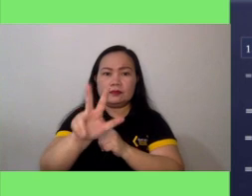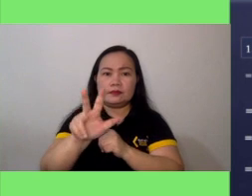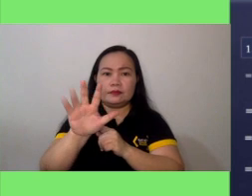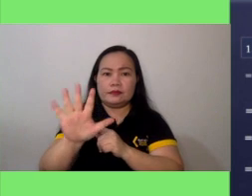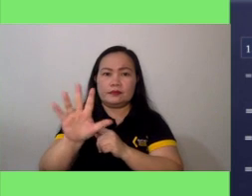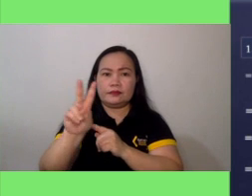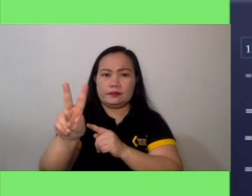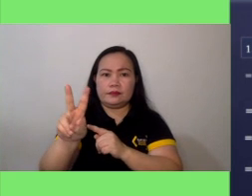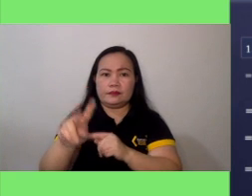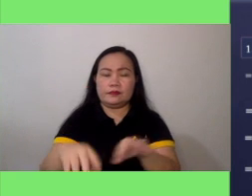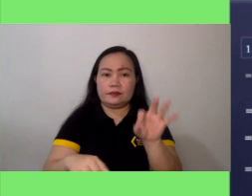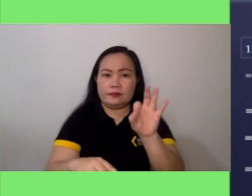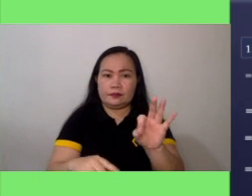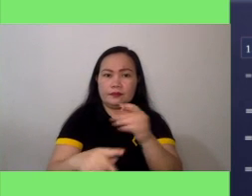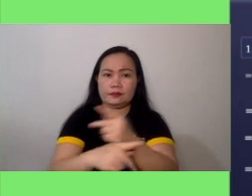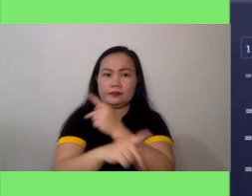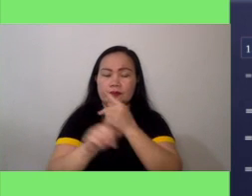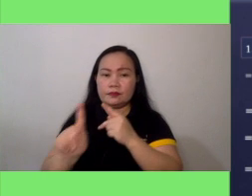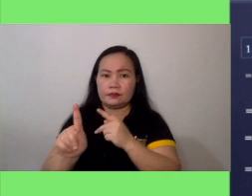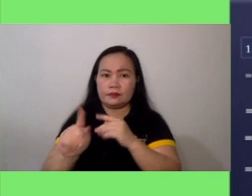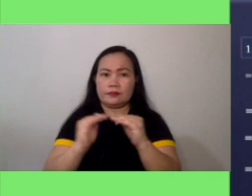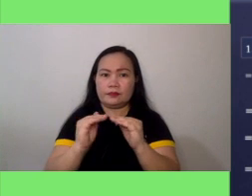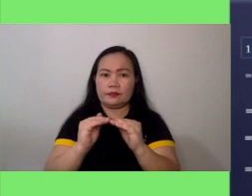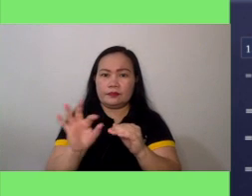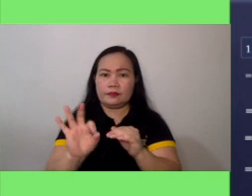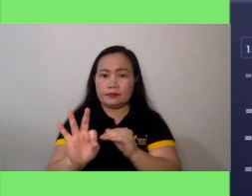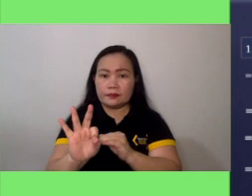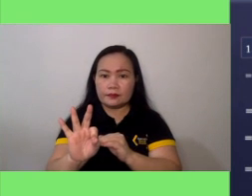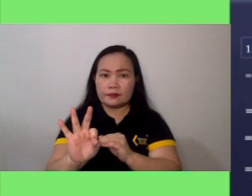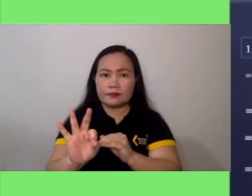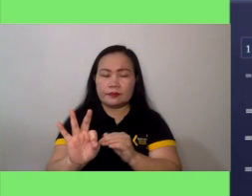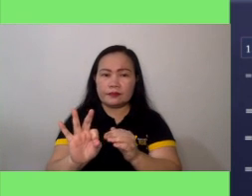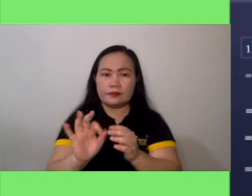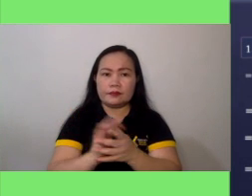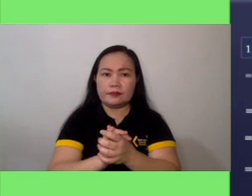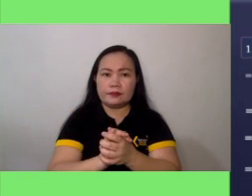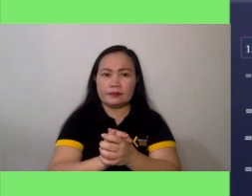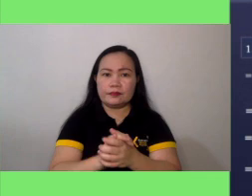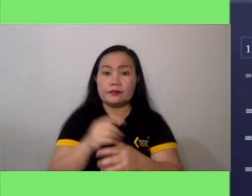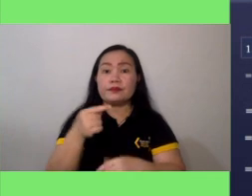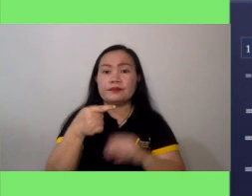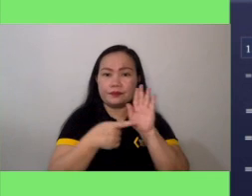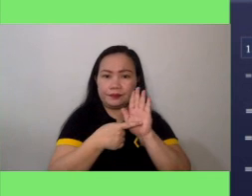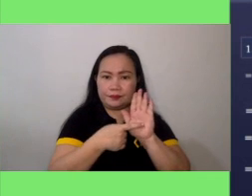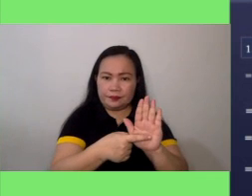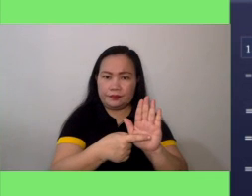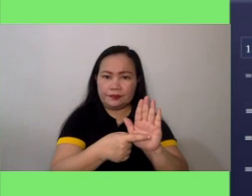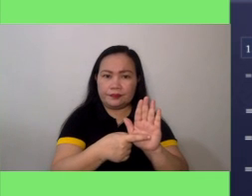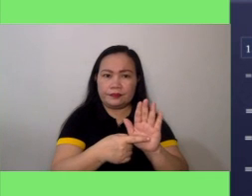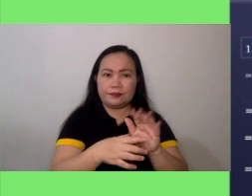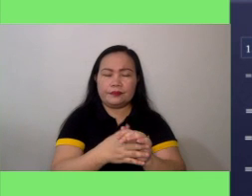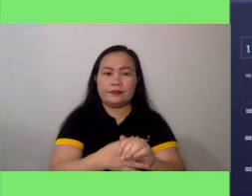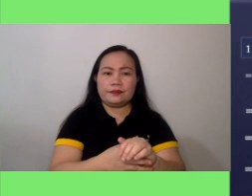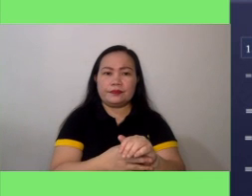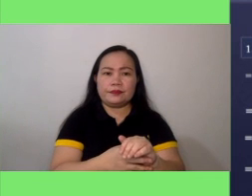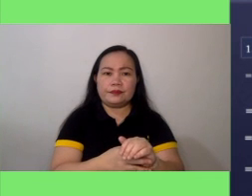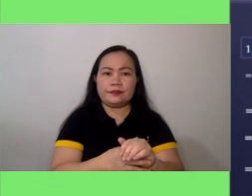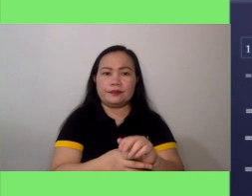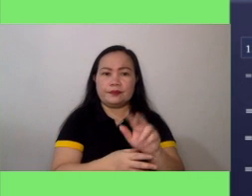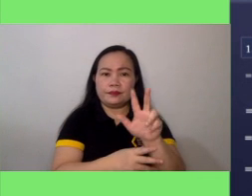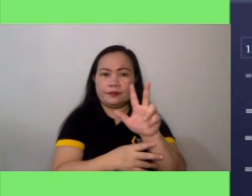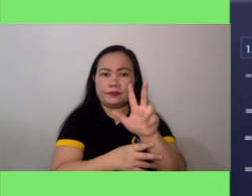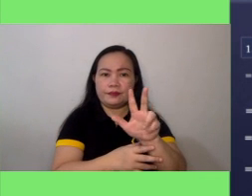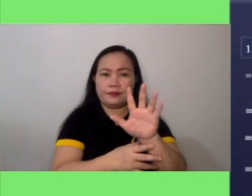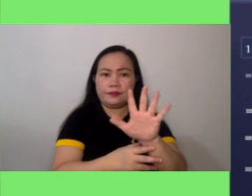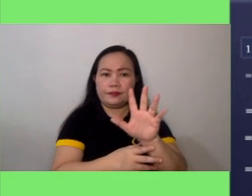44 times 8, that is 352. 9 times 1, that is 9. So, negative kasi magkaiba ng sign.